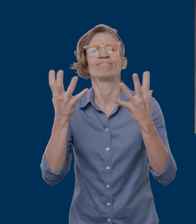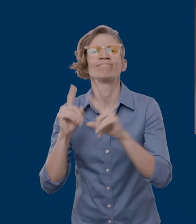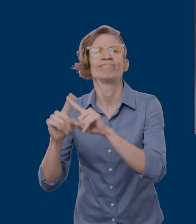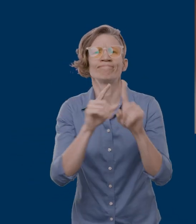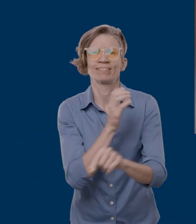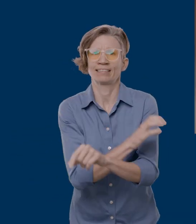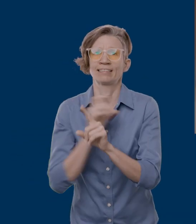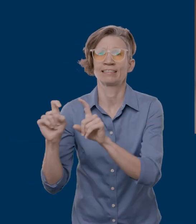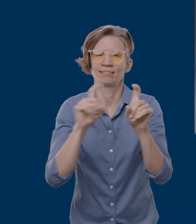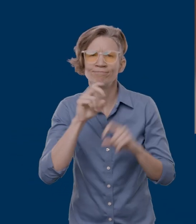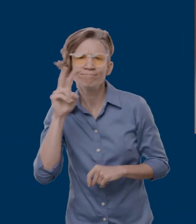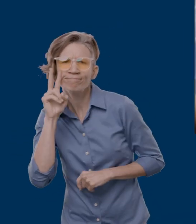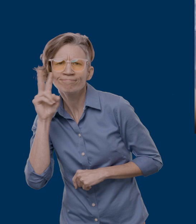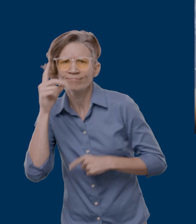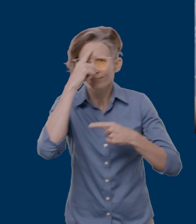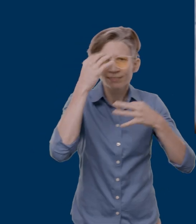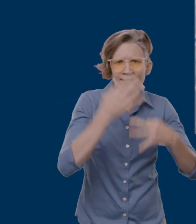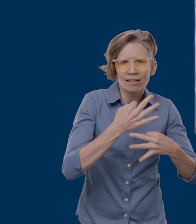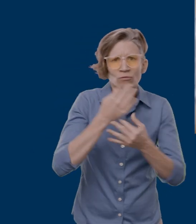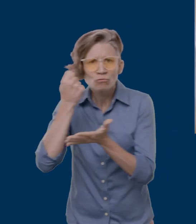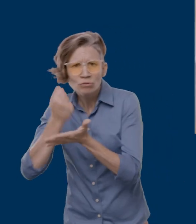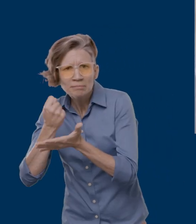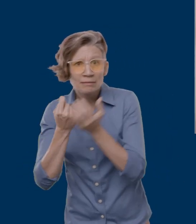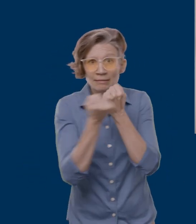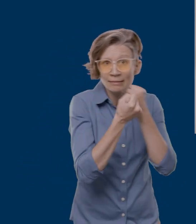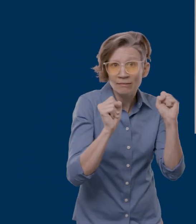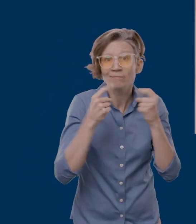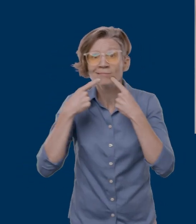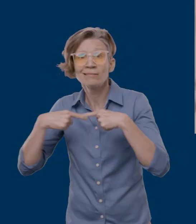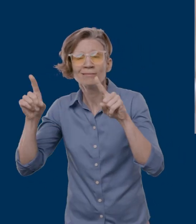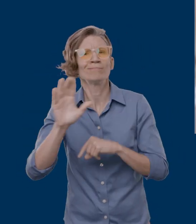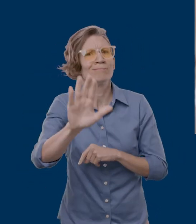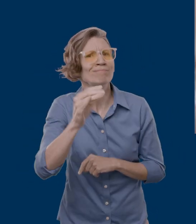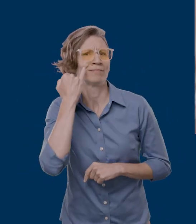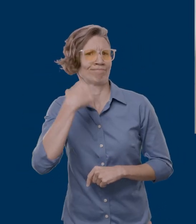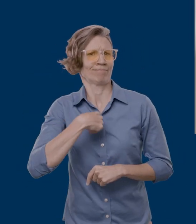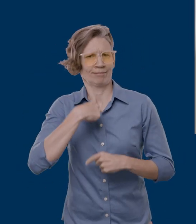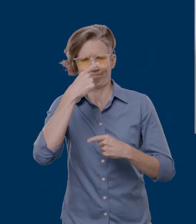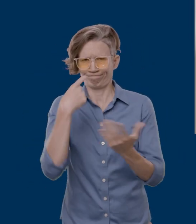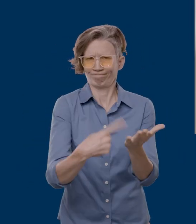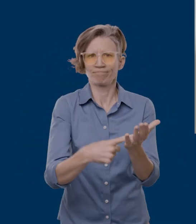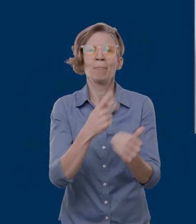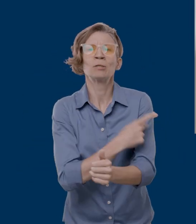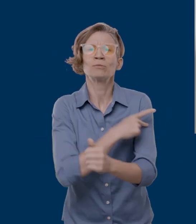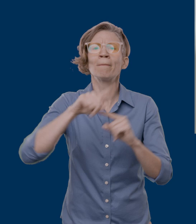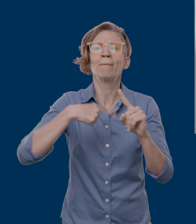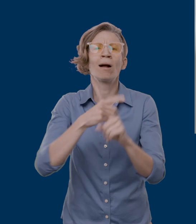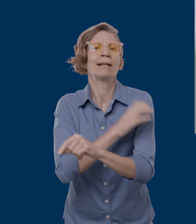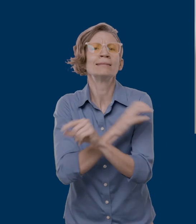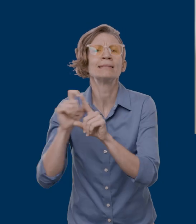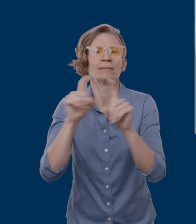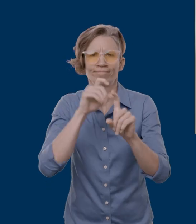a drug, a treatment, a device is safe and effective. But often when I'm discussing a potential